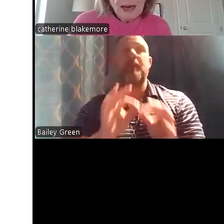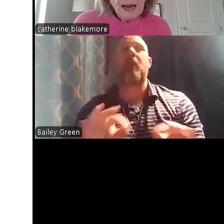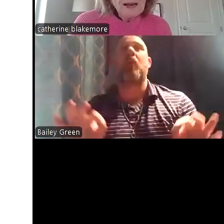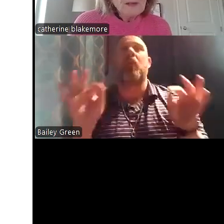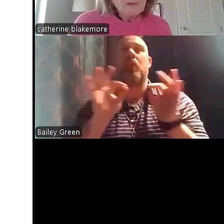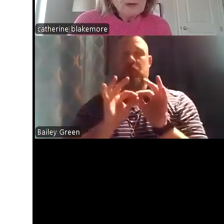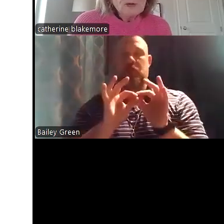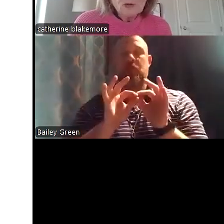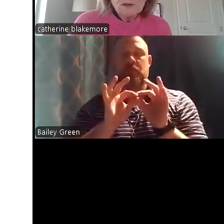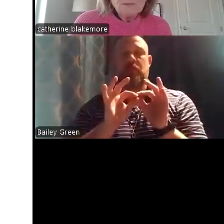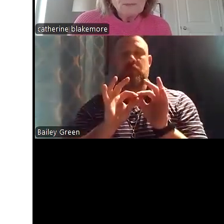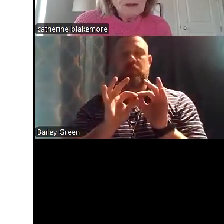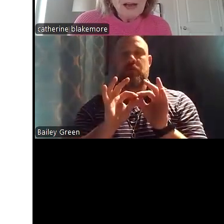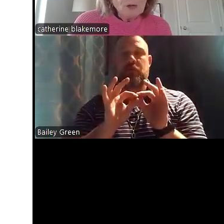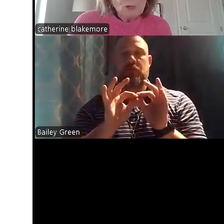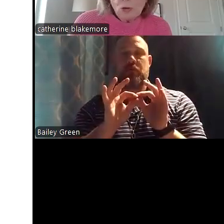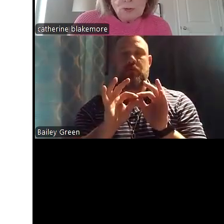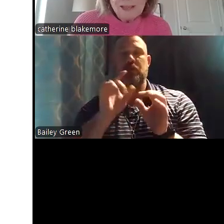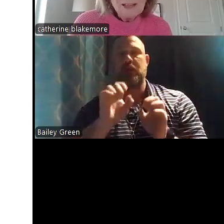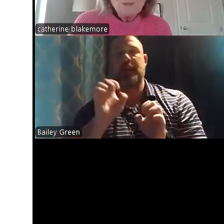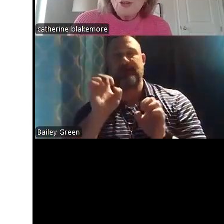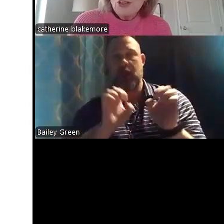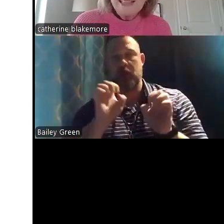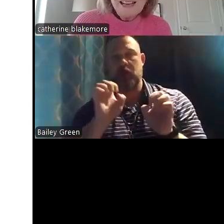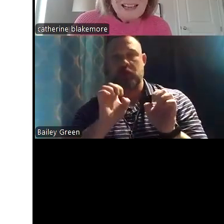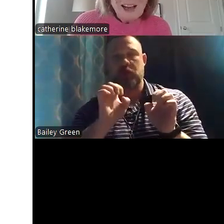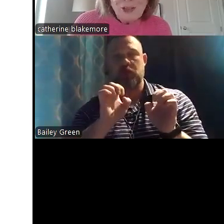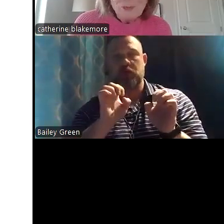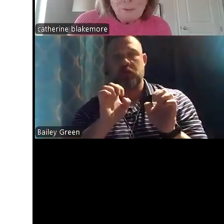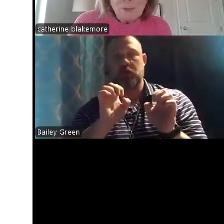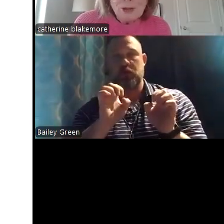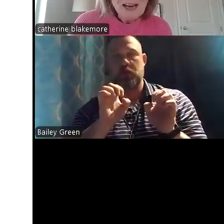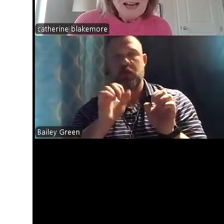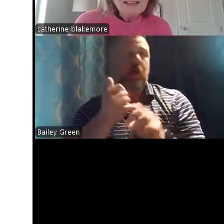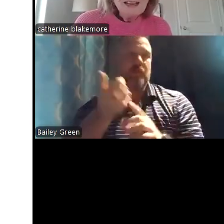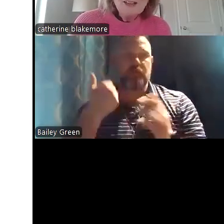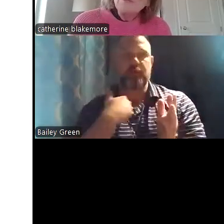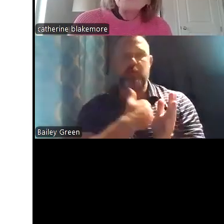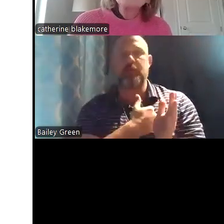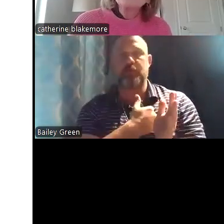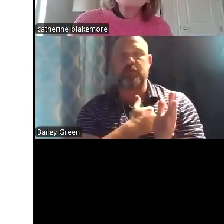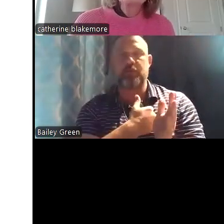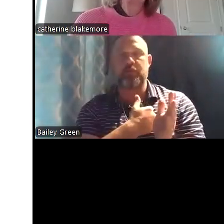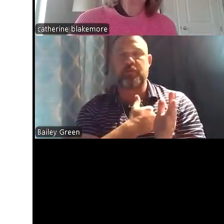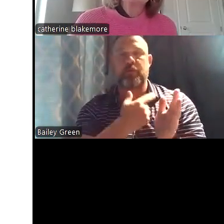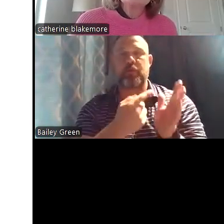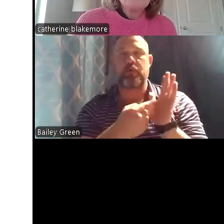important, and that we should value those as much as any other member. And I think it reflects how